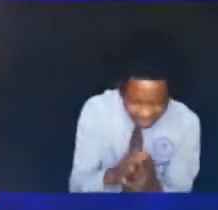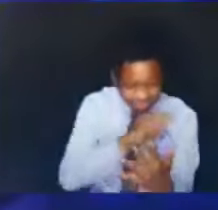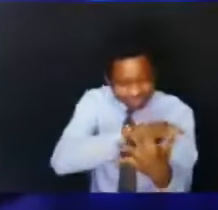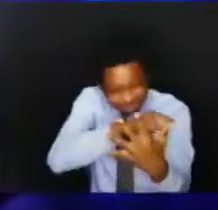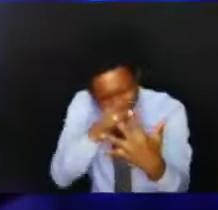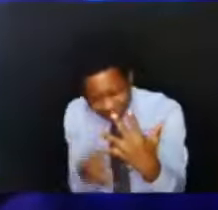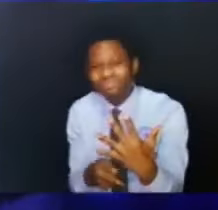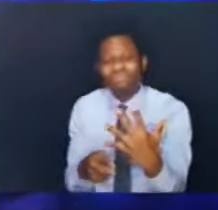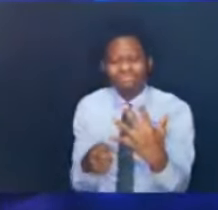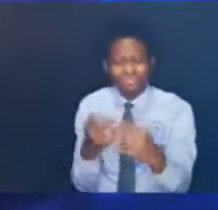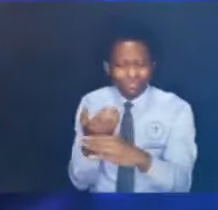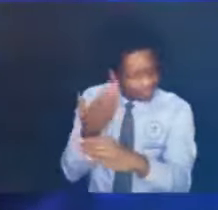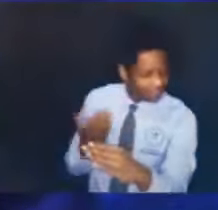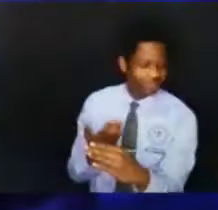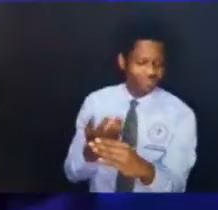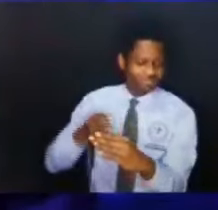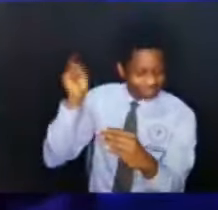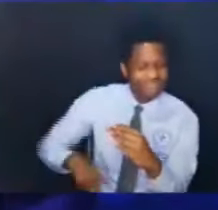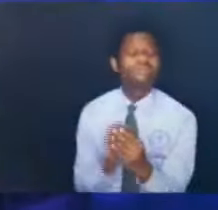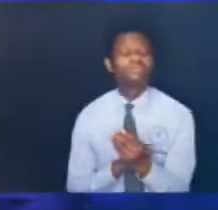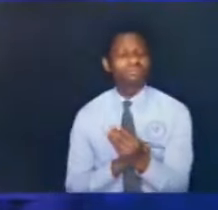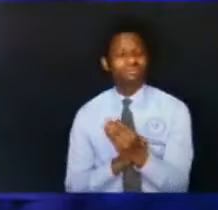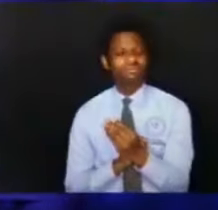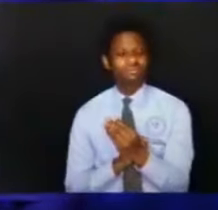PR before anything else